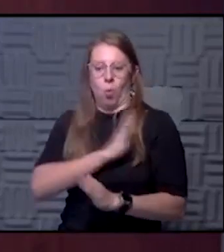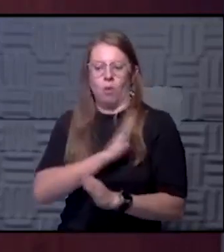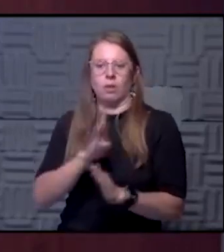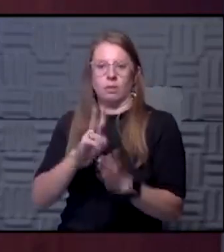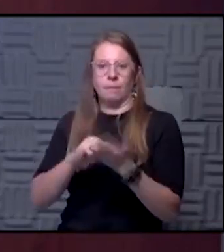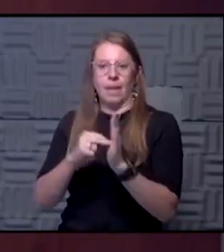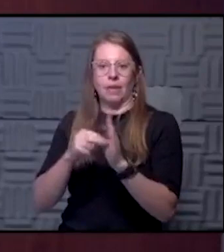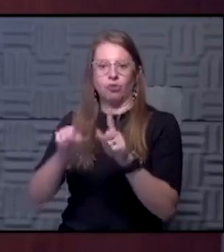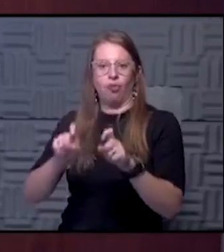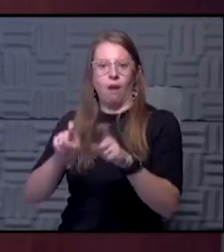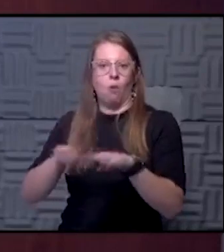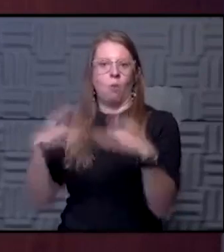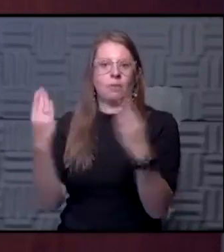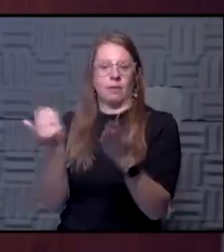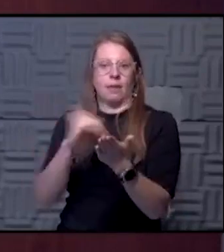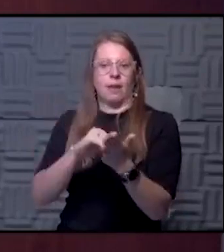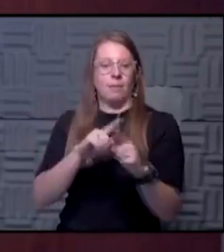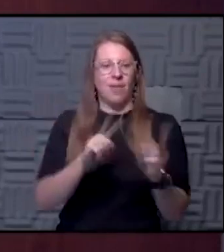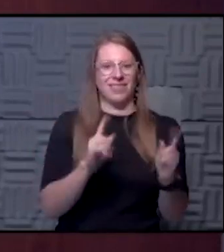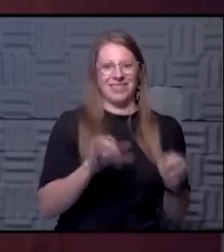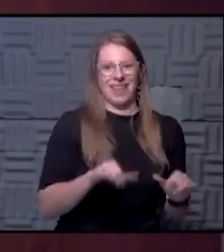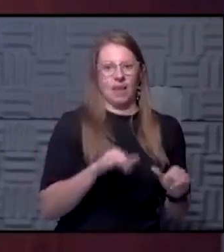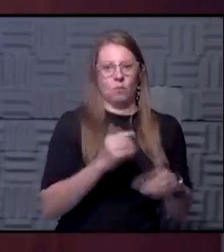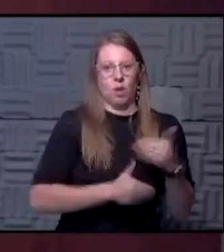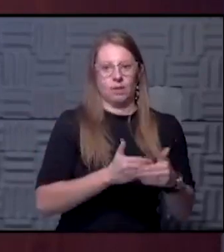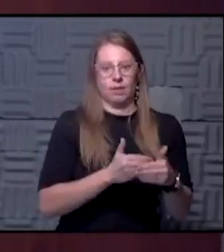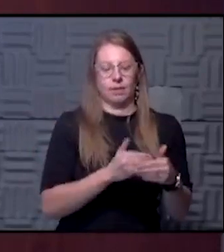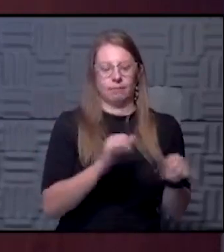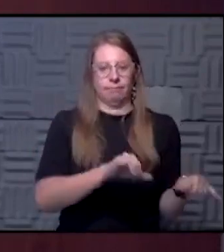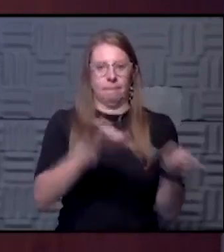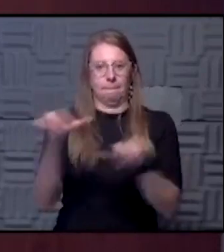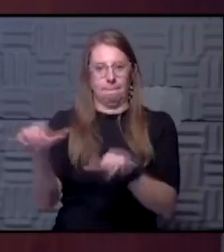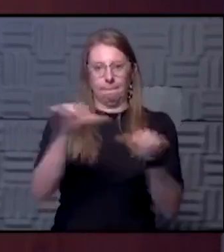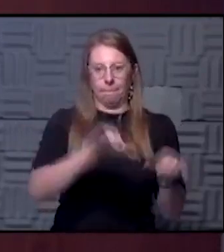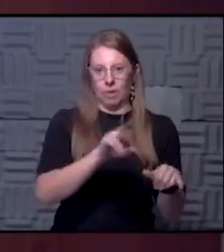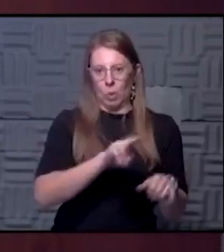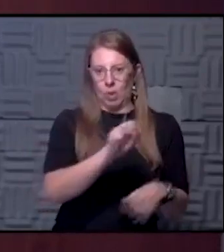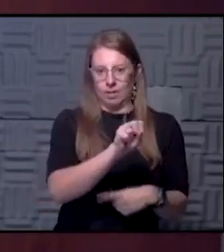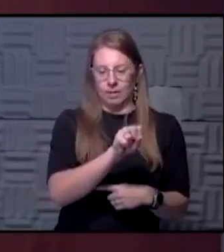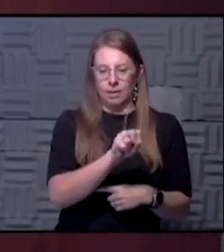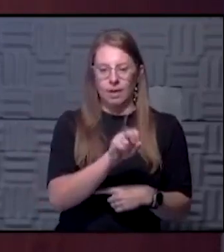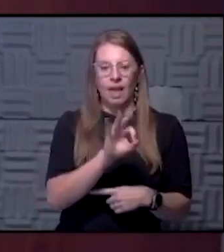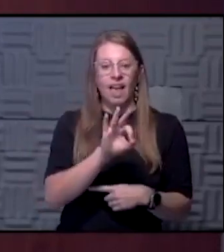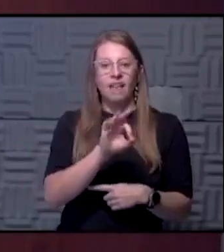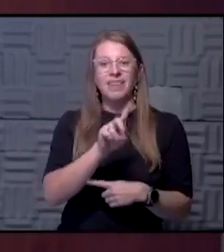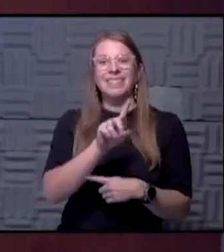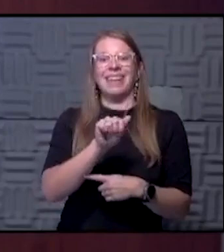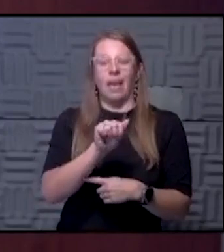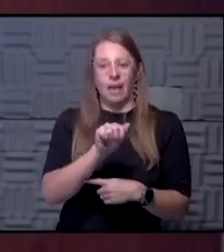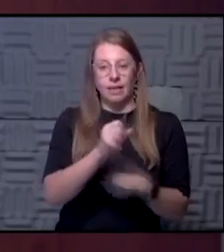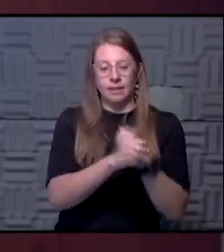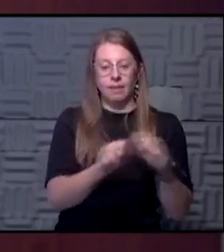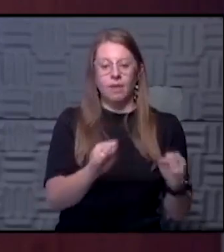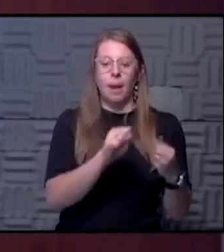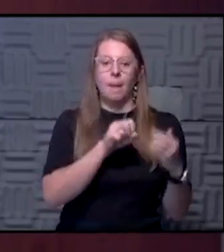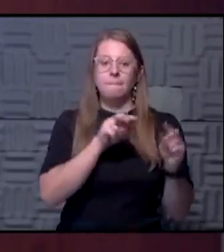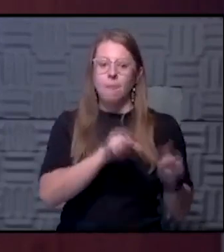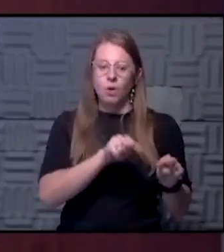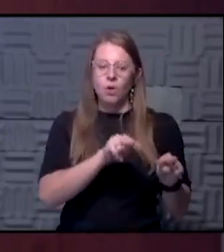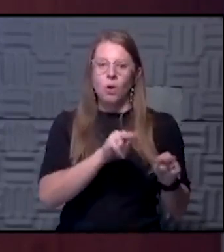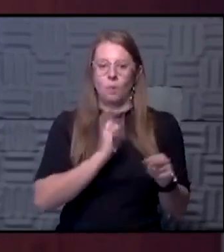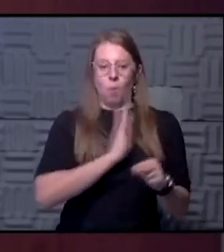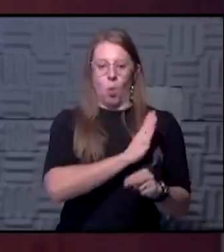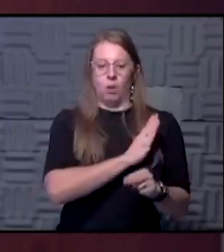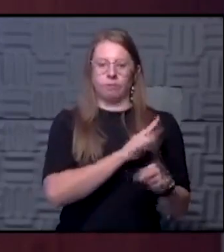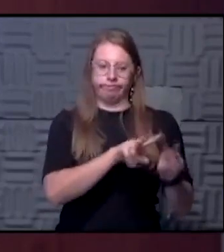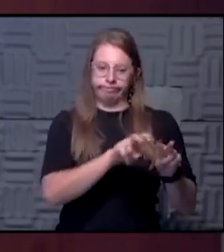opened. But the same process has to happen here in the U.S. And so the FDA Safety Monitoring Board is reviewing that case here in the